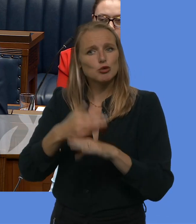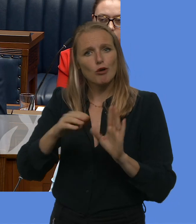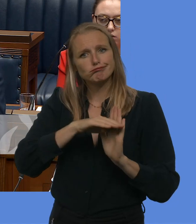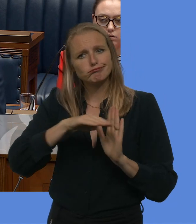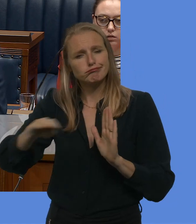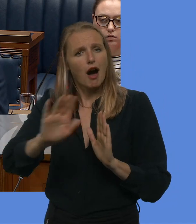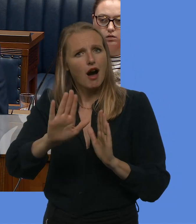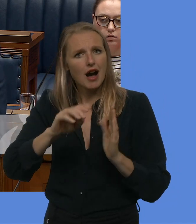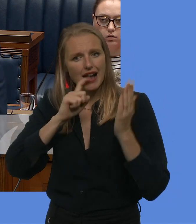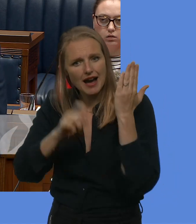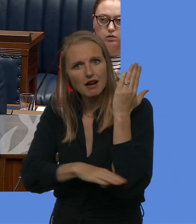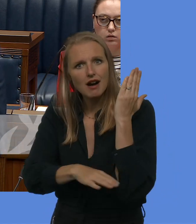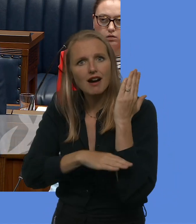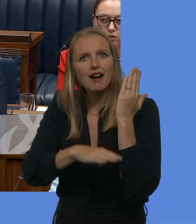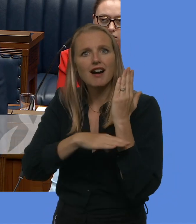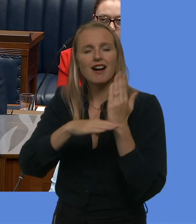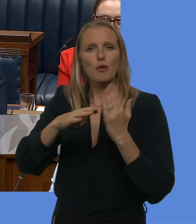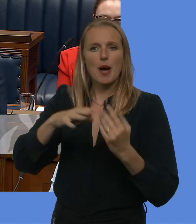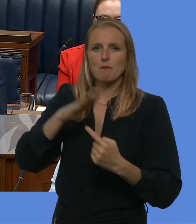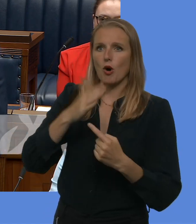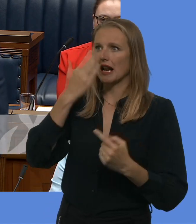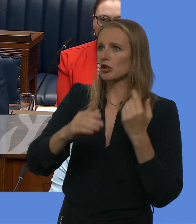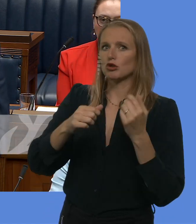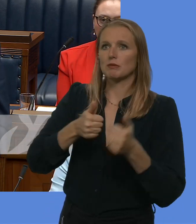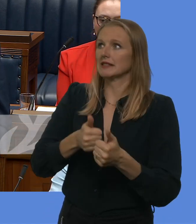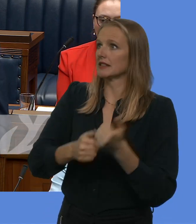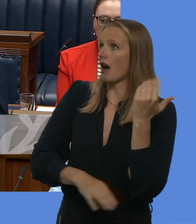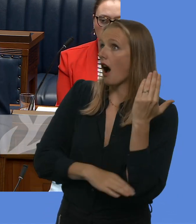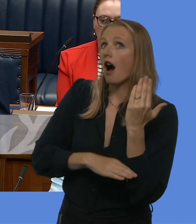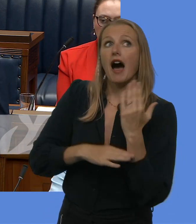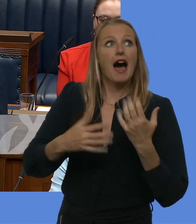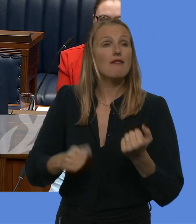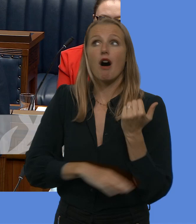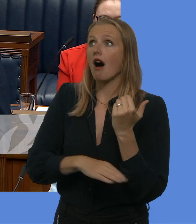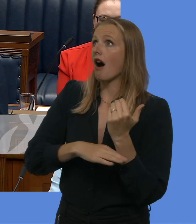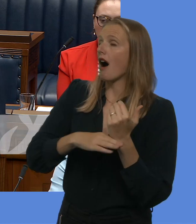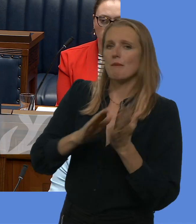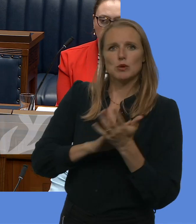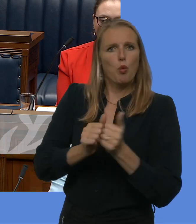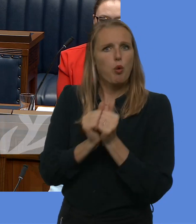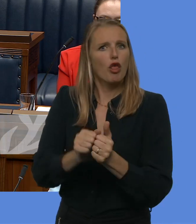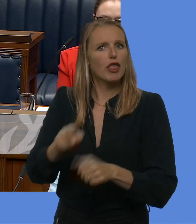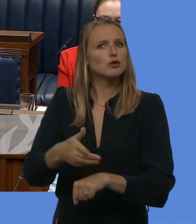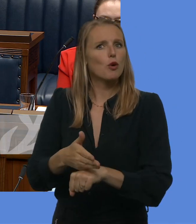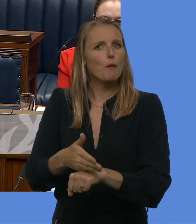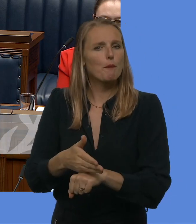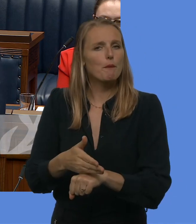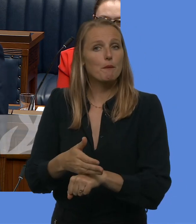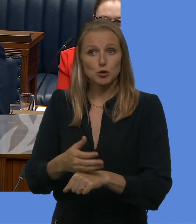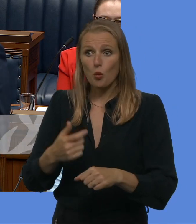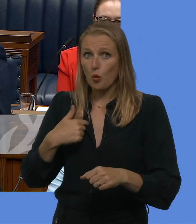see how there are further opportunities in investing within our education system. So we've made